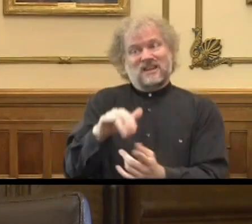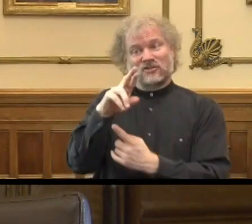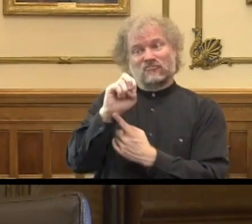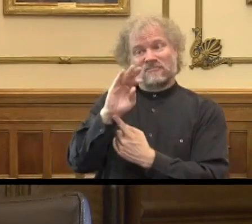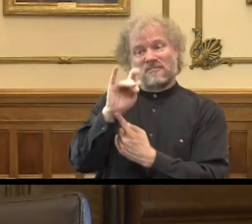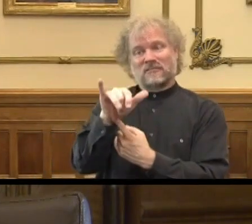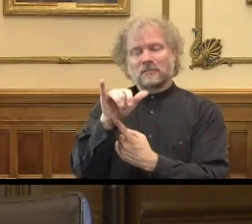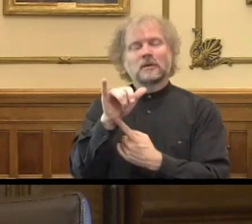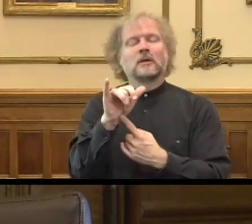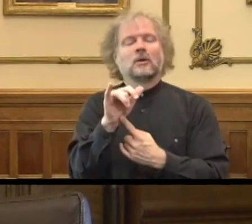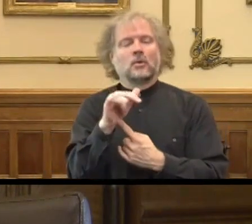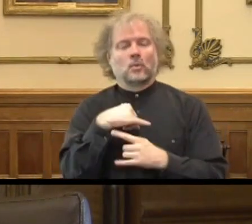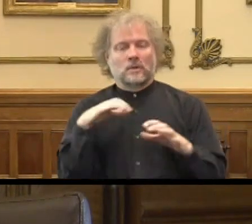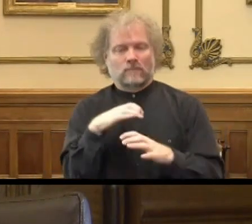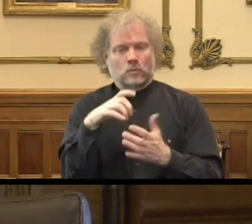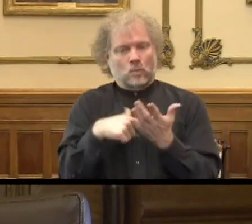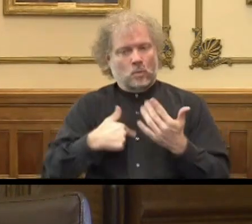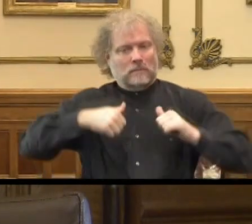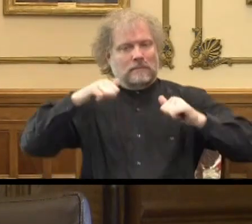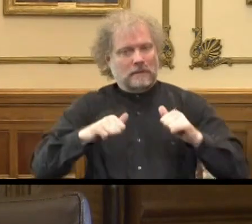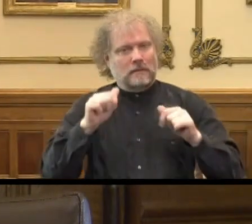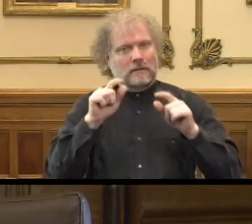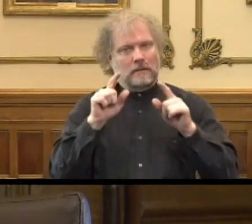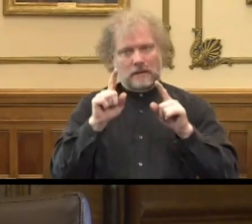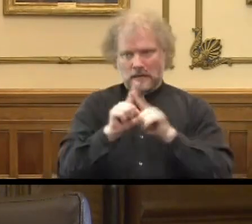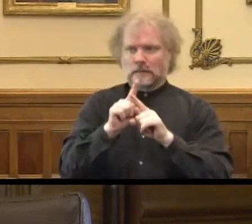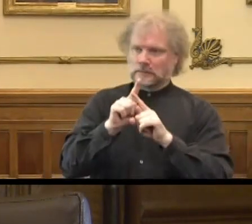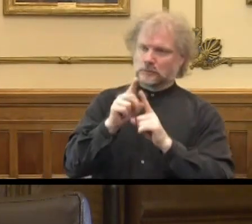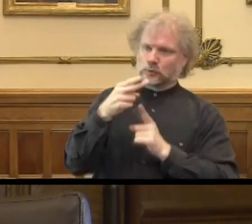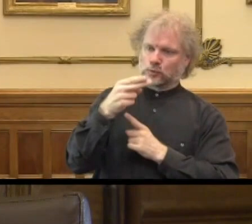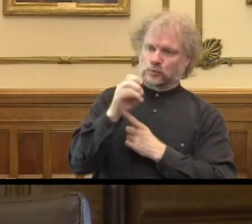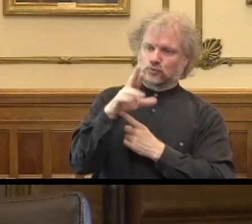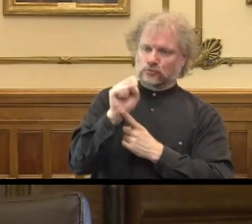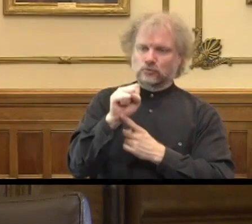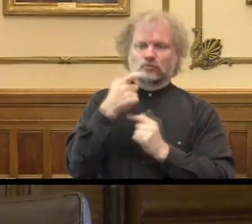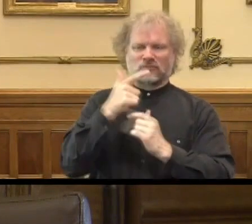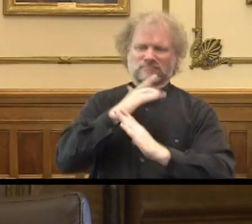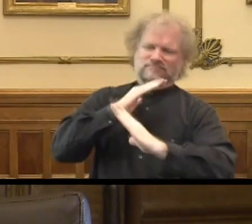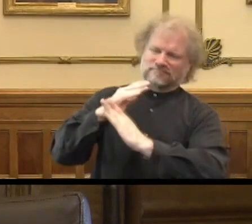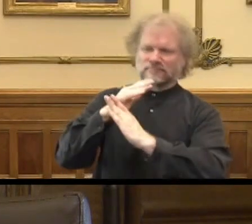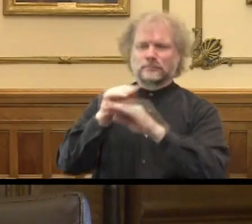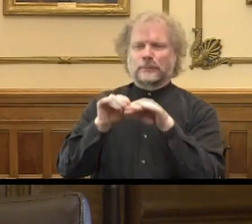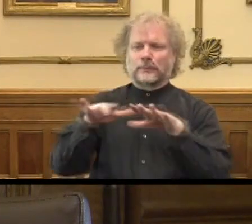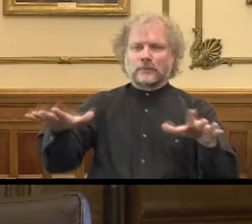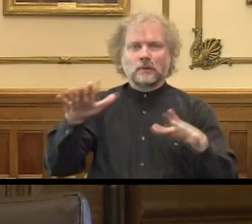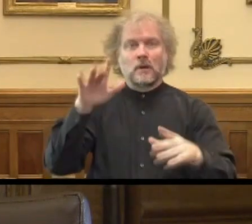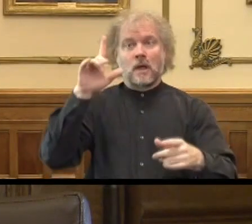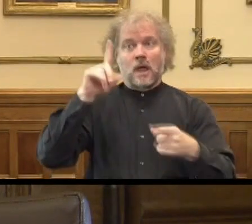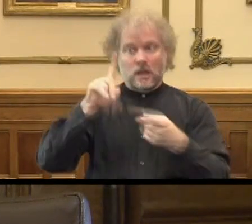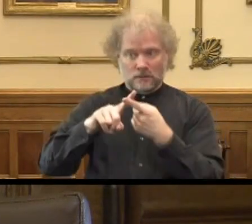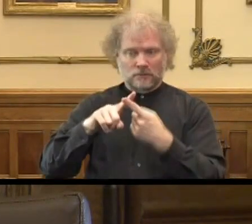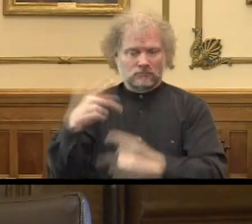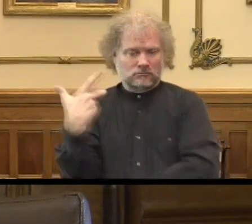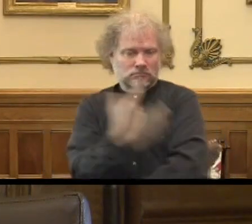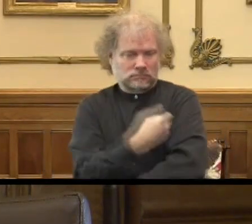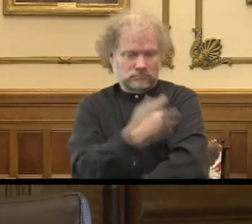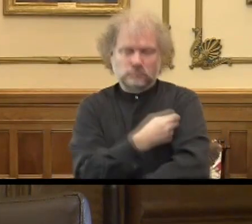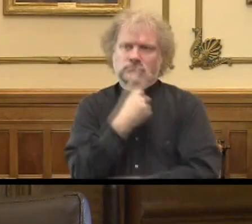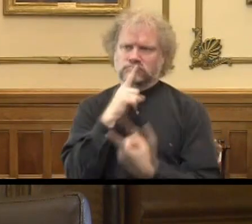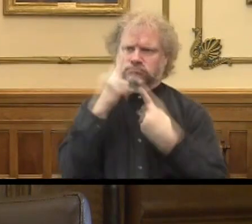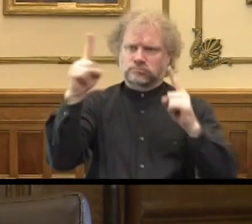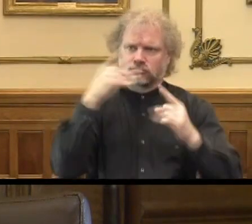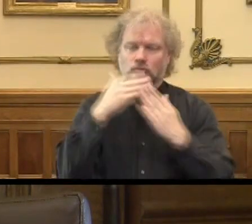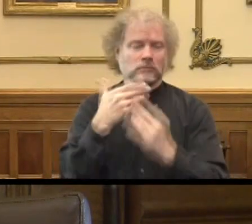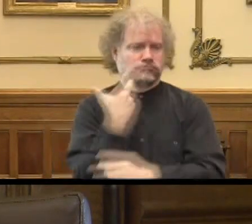do what we can do as Hoosiers to decrease the spread of this virus until we have a vaccine that's highly effective and people